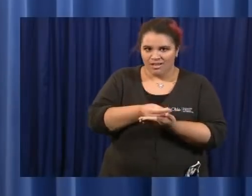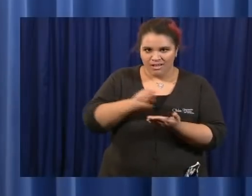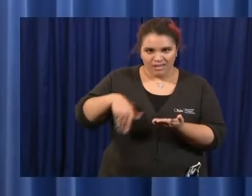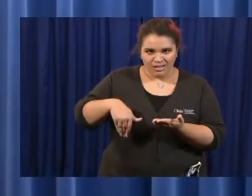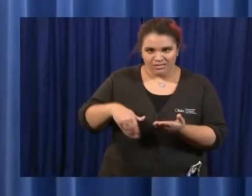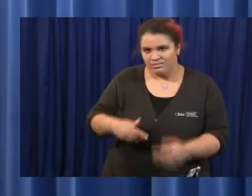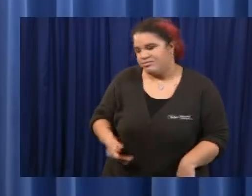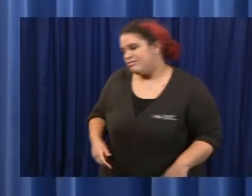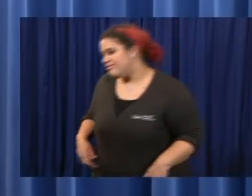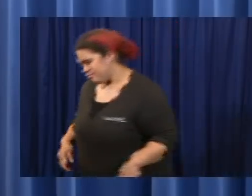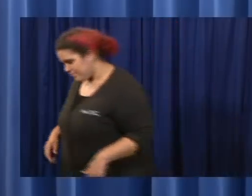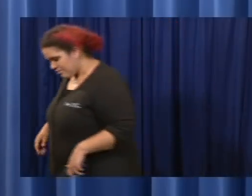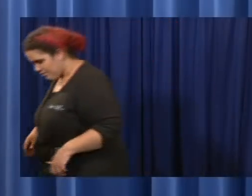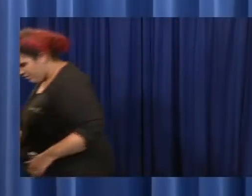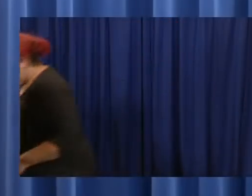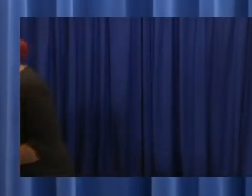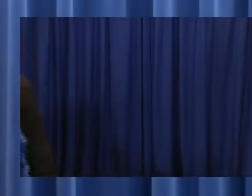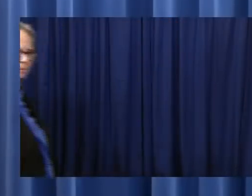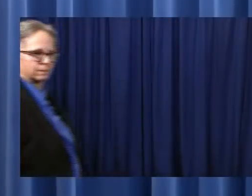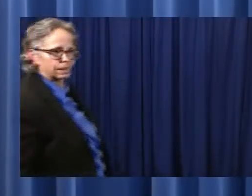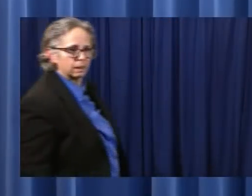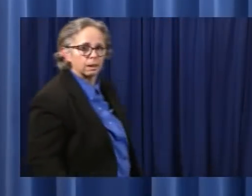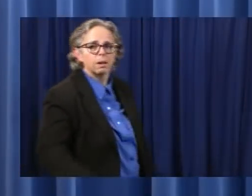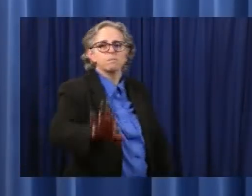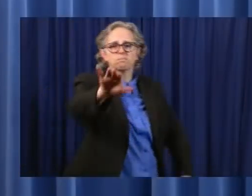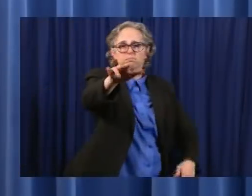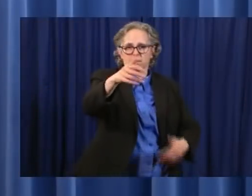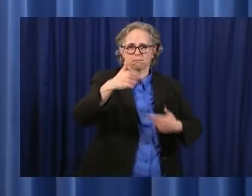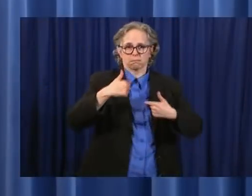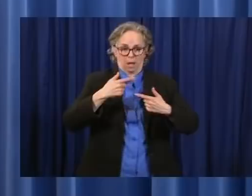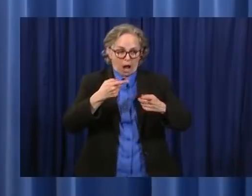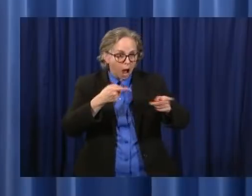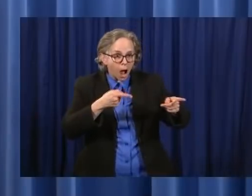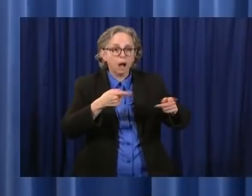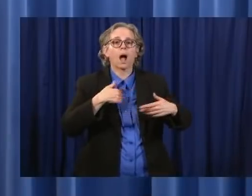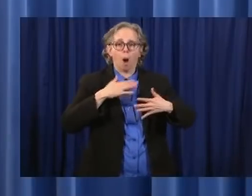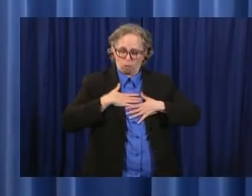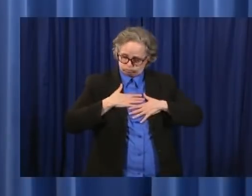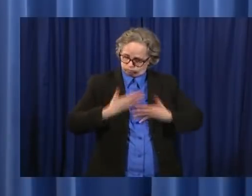Let me check on it. Let me see what. Take a look at this, and we'll get back to you.